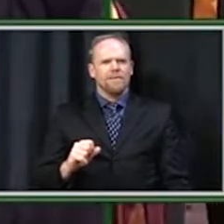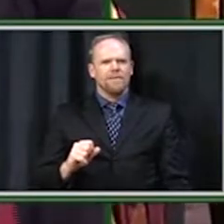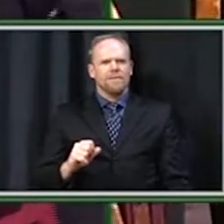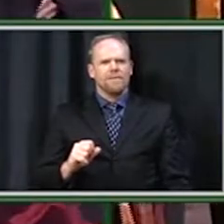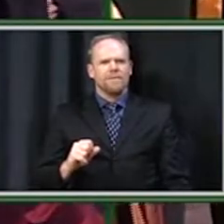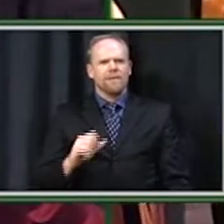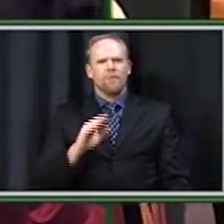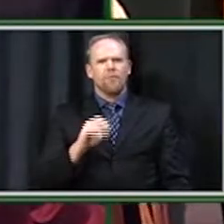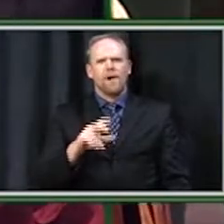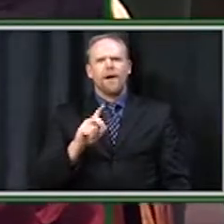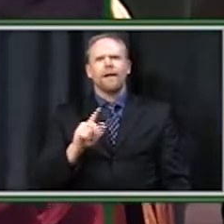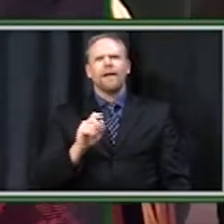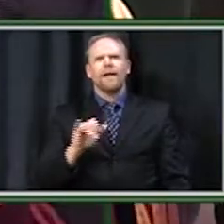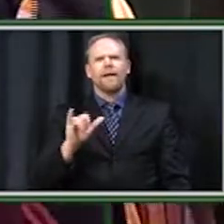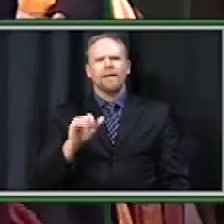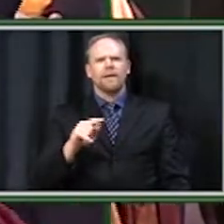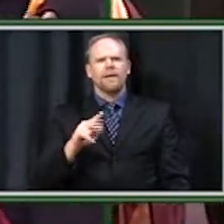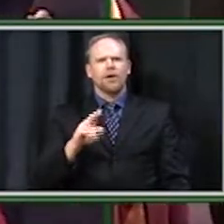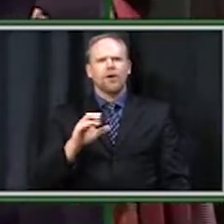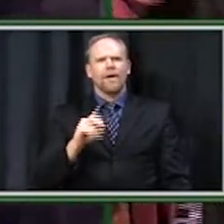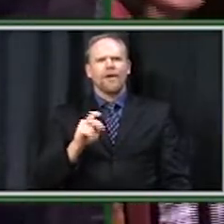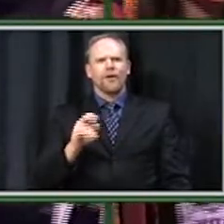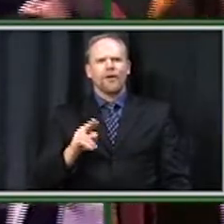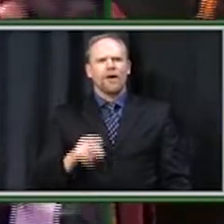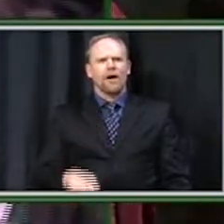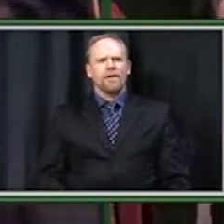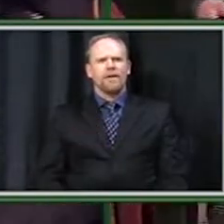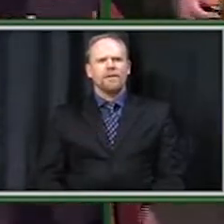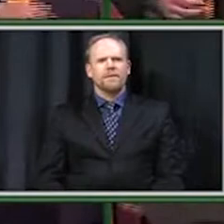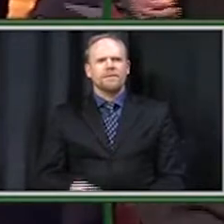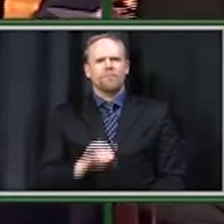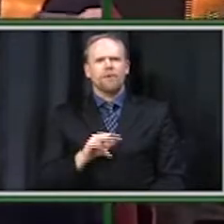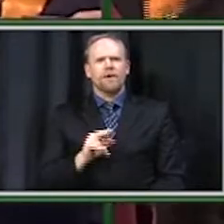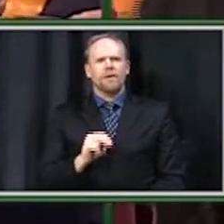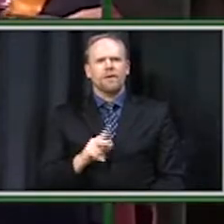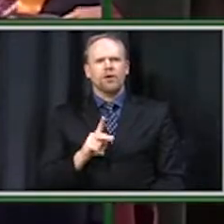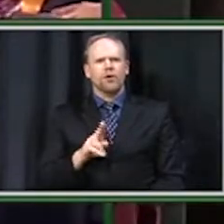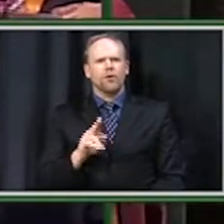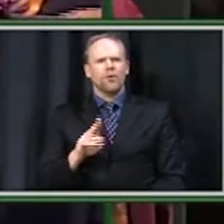Bradley Tuttle. Ryan Kuhn.